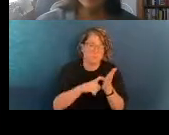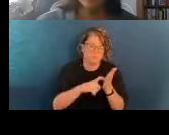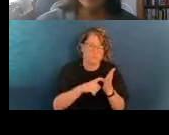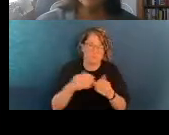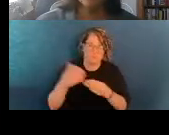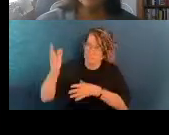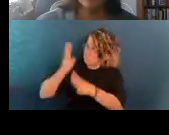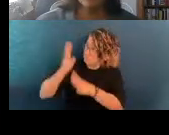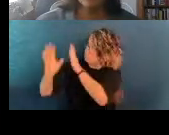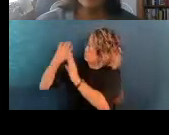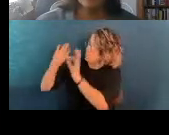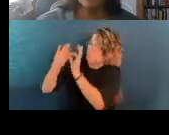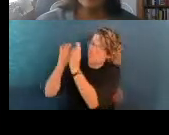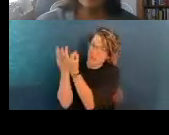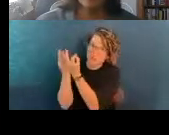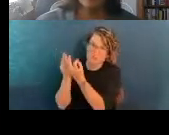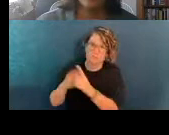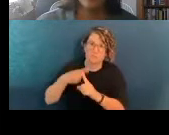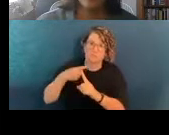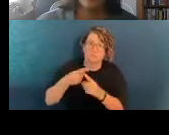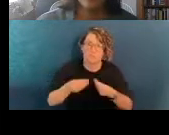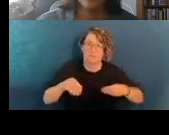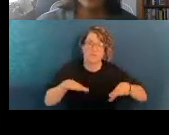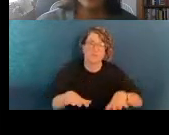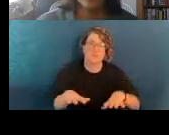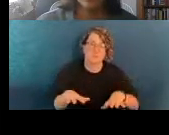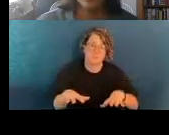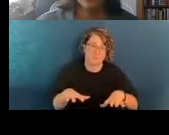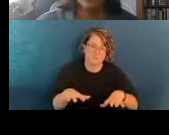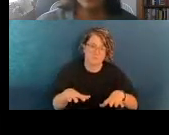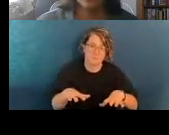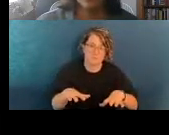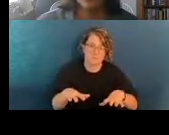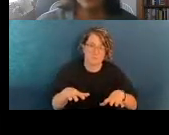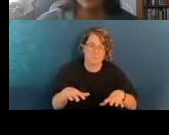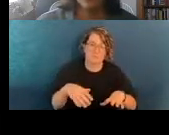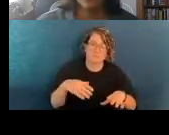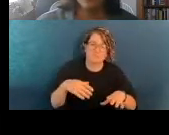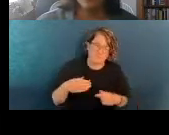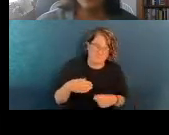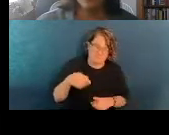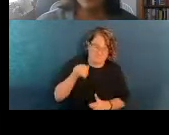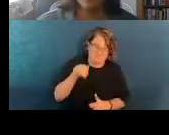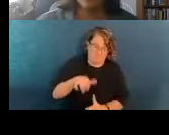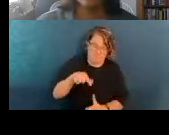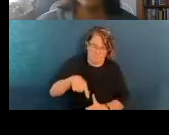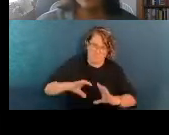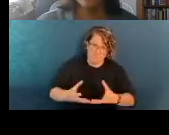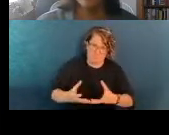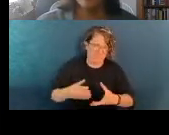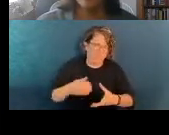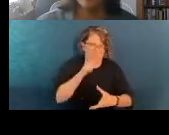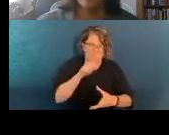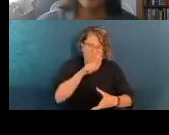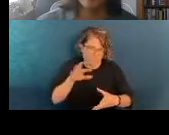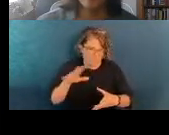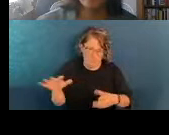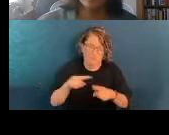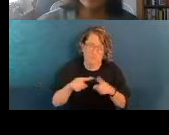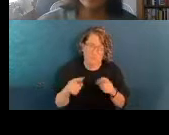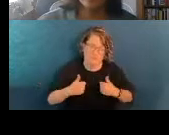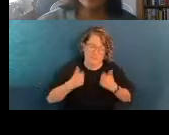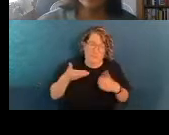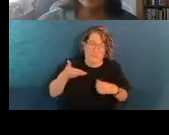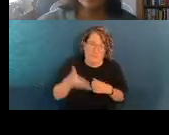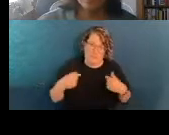the traditional territories of the Tl'it'le upon whose lands I live, work, and play, and the location from which